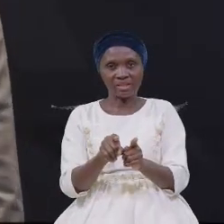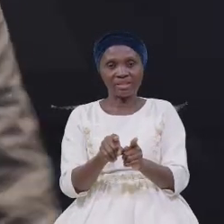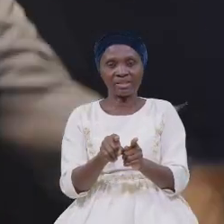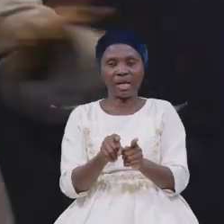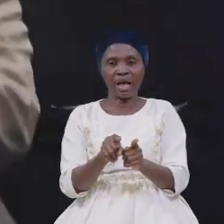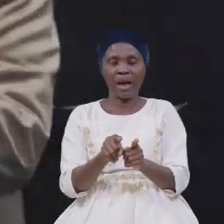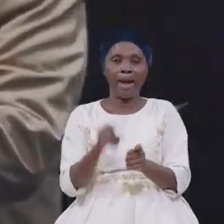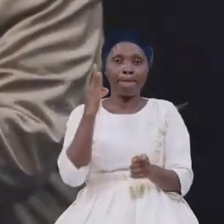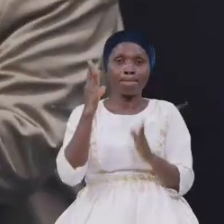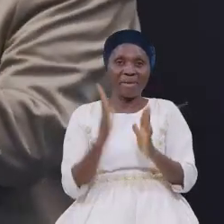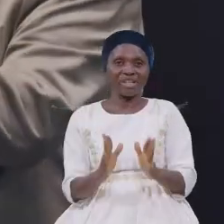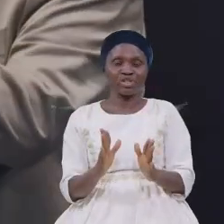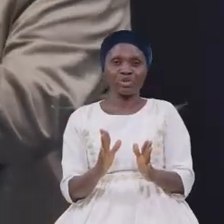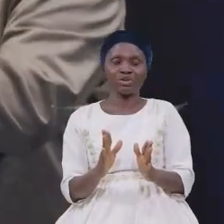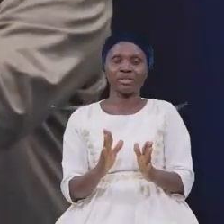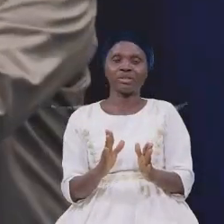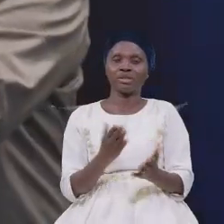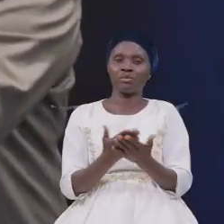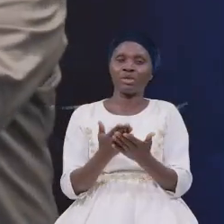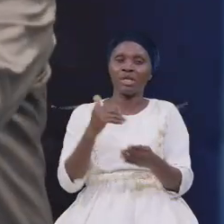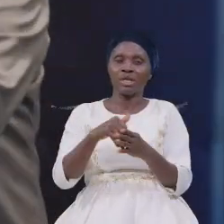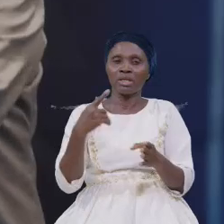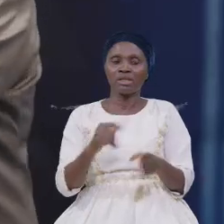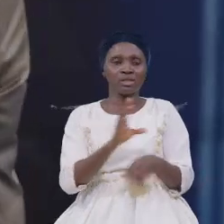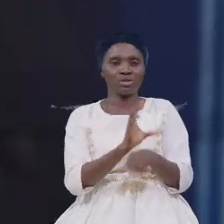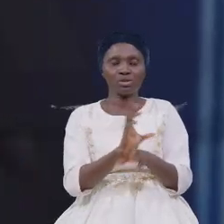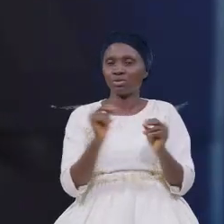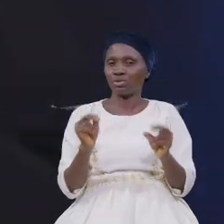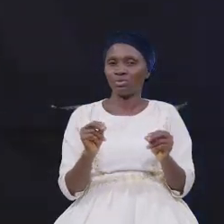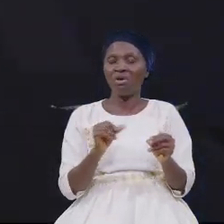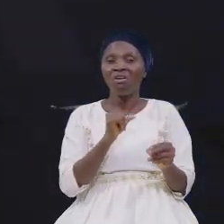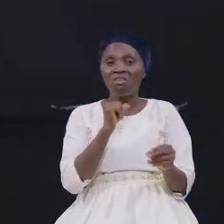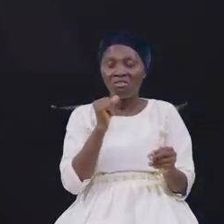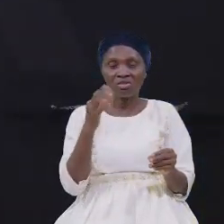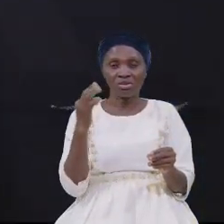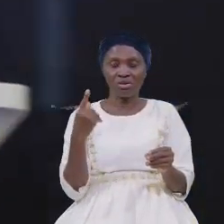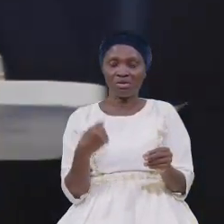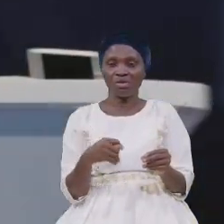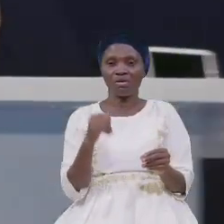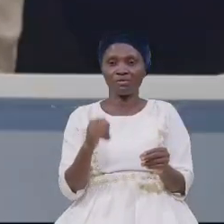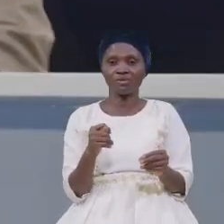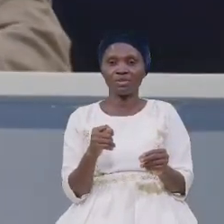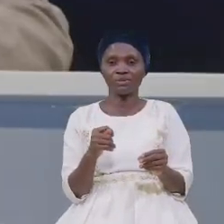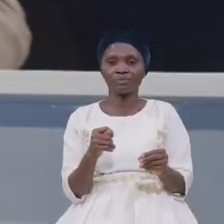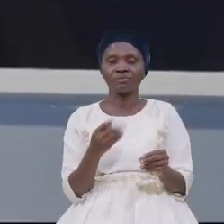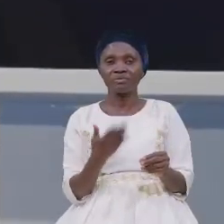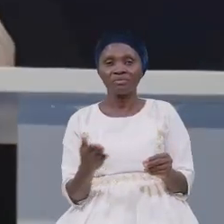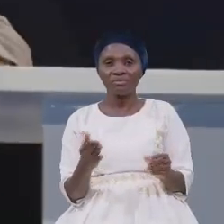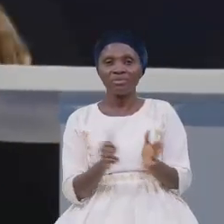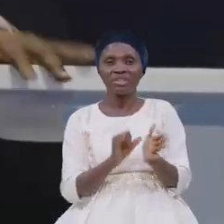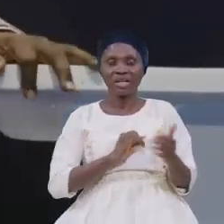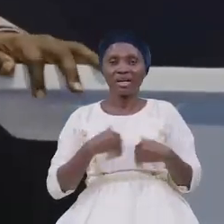church, not of the lengths I have walked on the path of religion. Nothing,